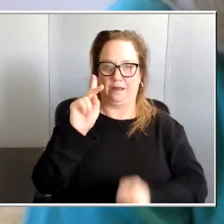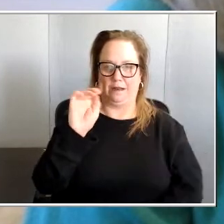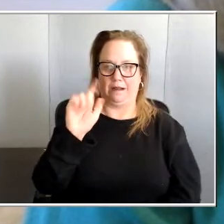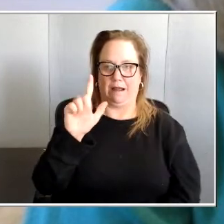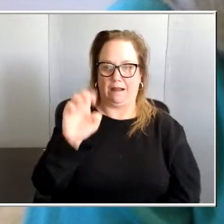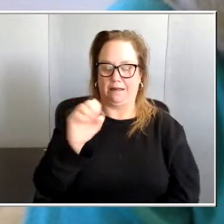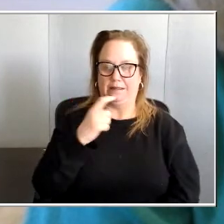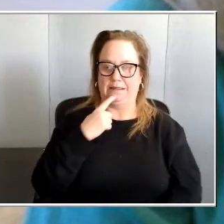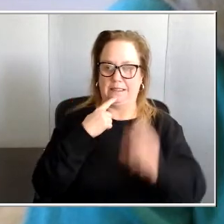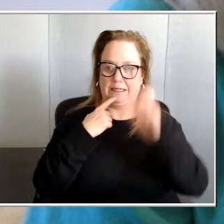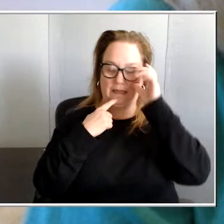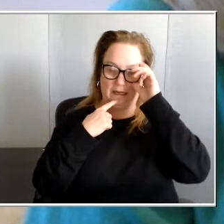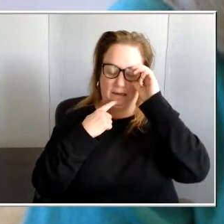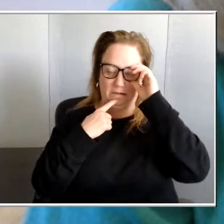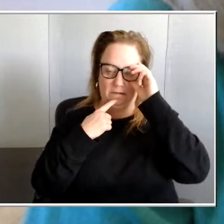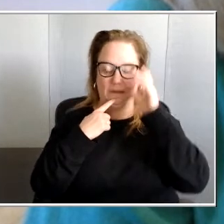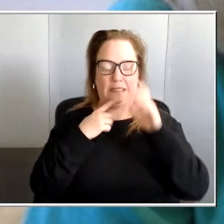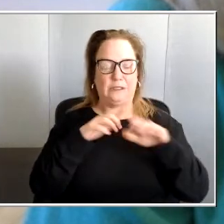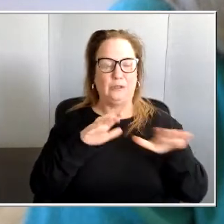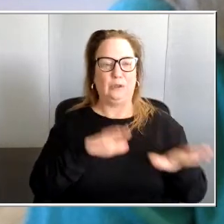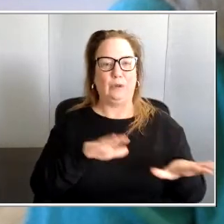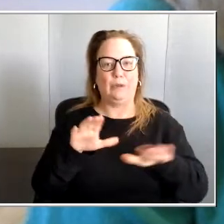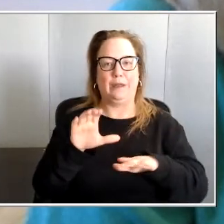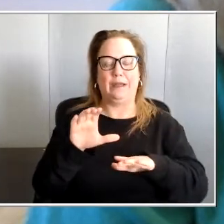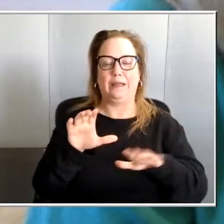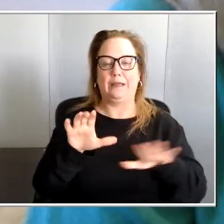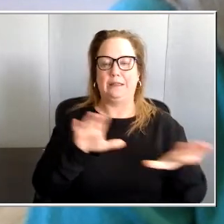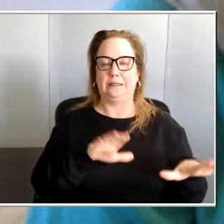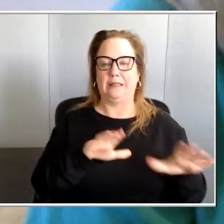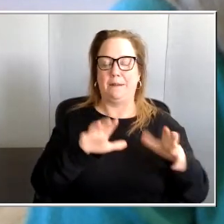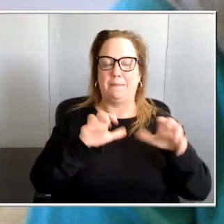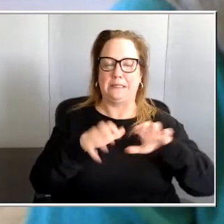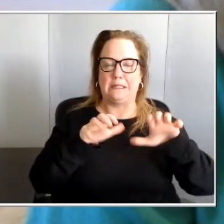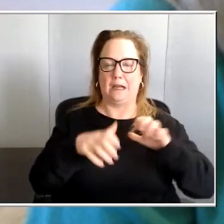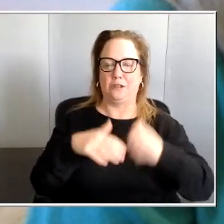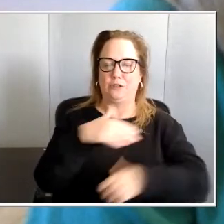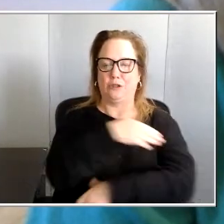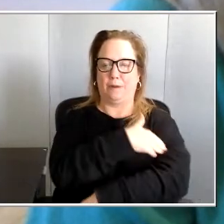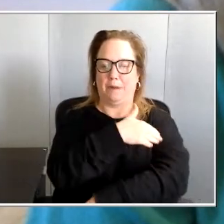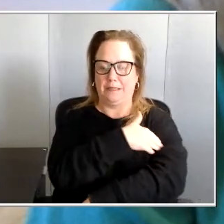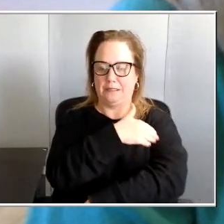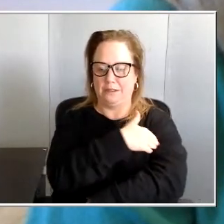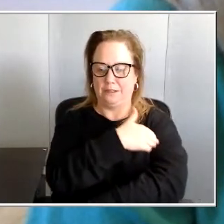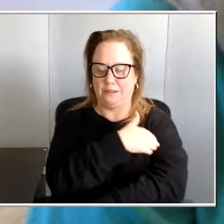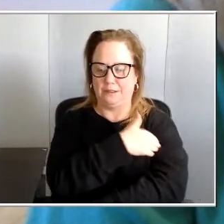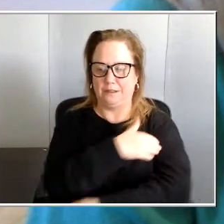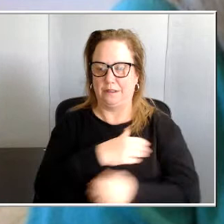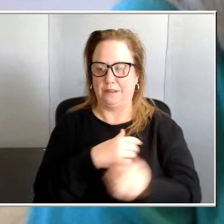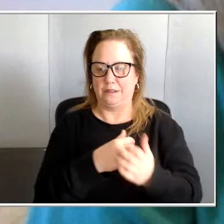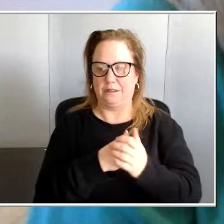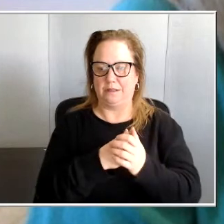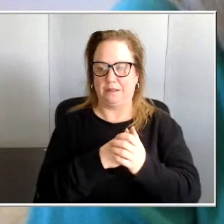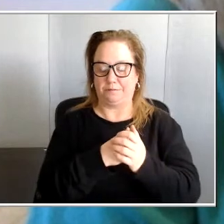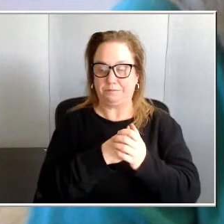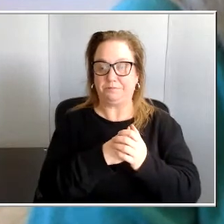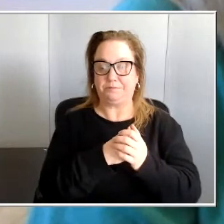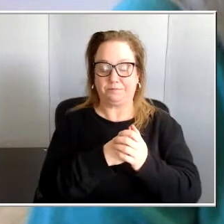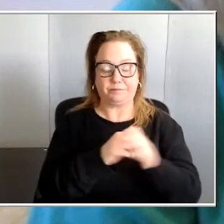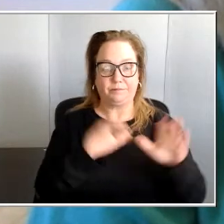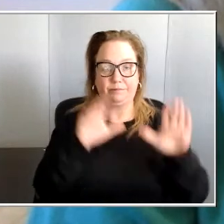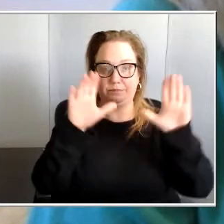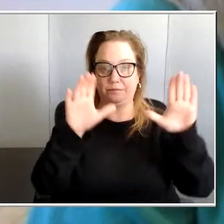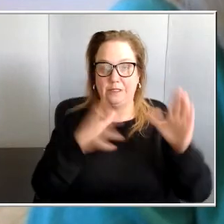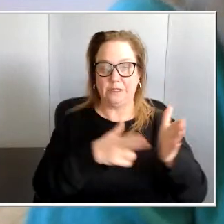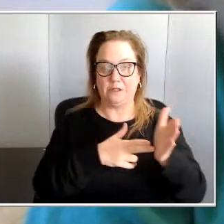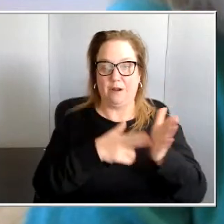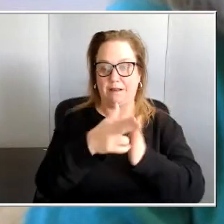like kind of soothing and like kind of massages your muscles, and yeah, it's great. Honestly, I